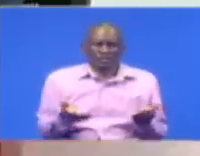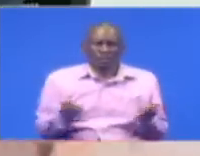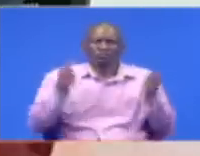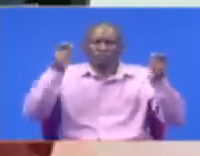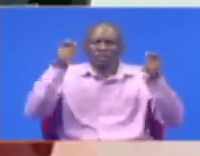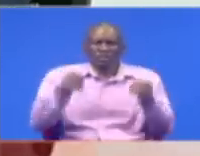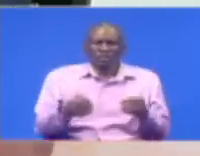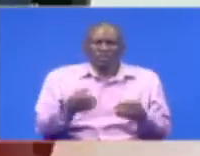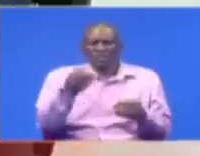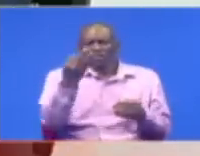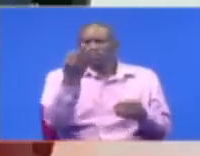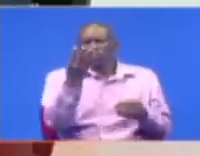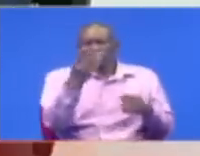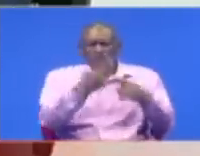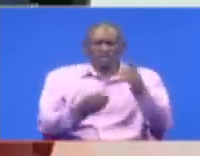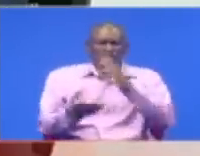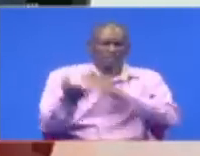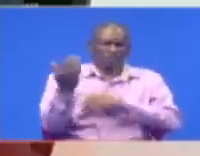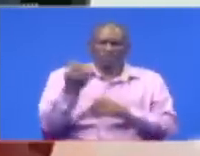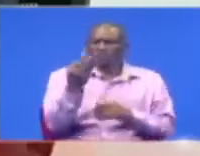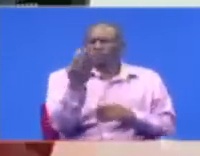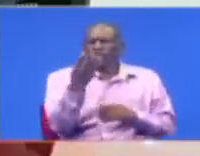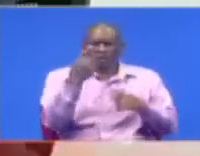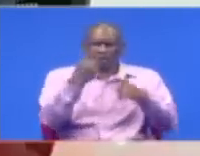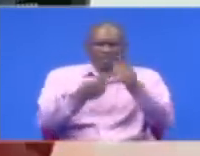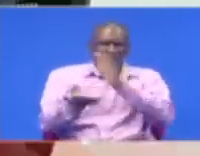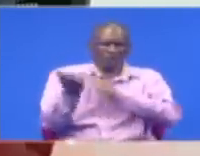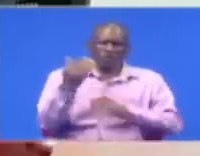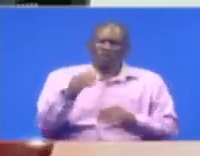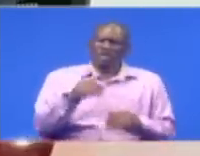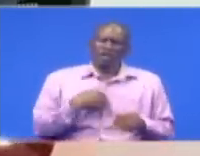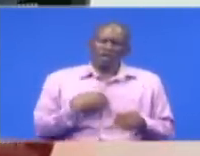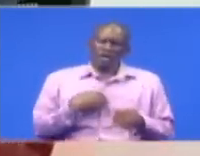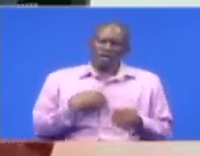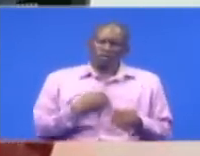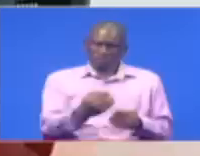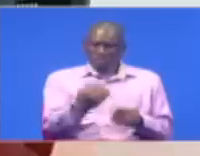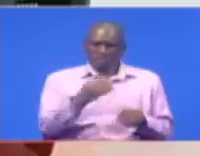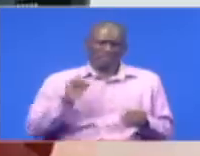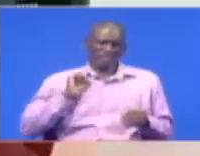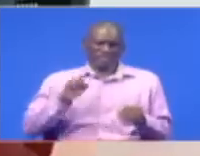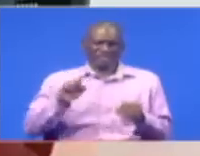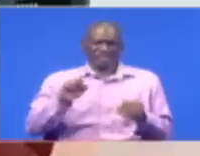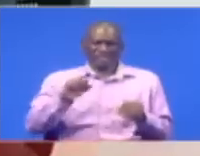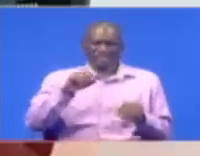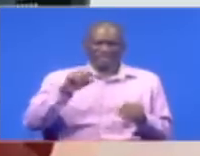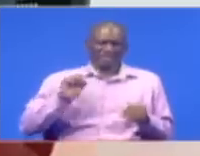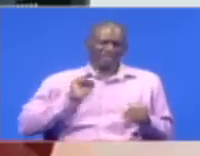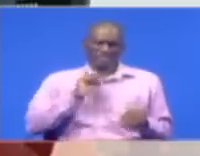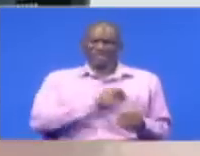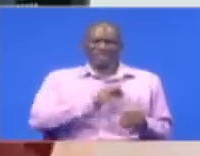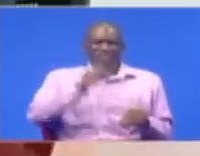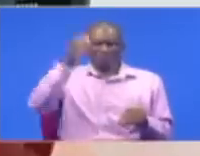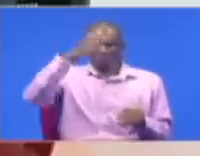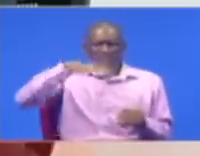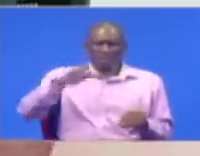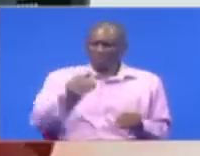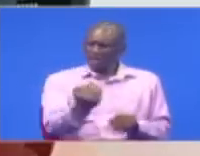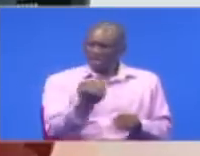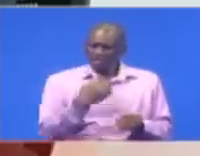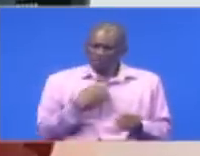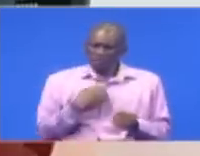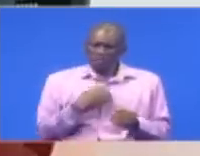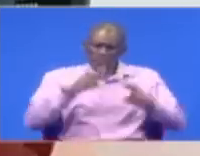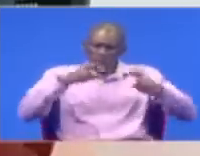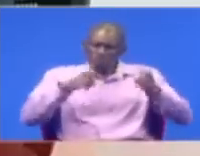About 3 or 4 years ago, I was requested by the Senate to look for what are the